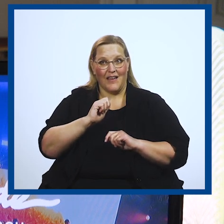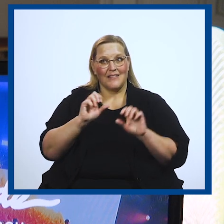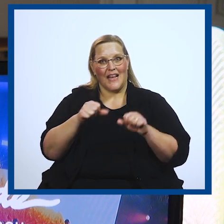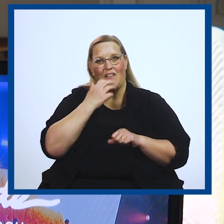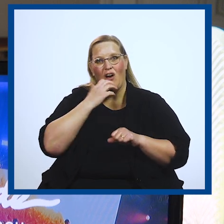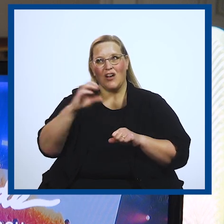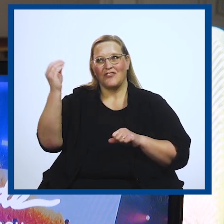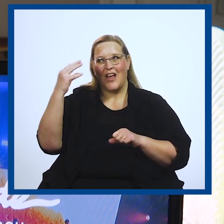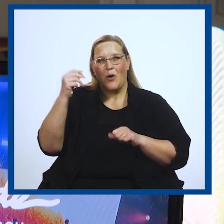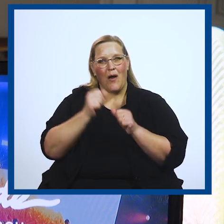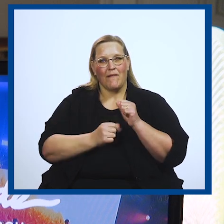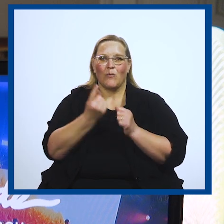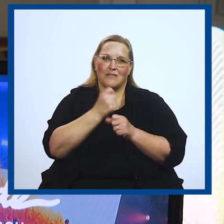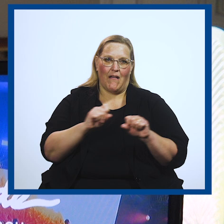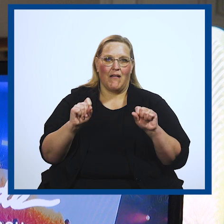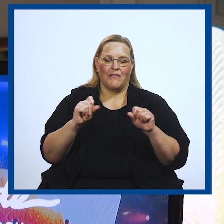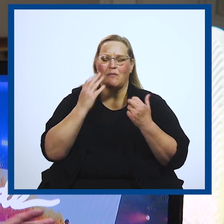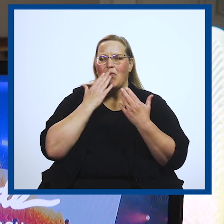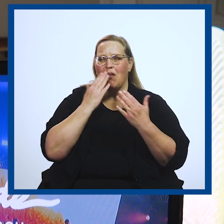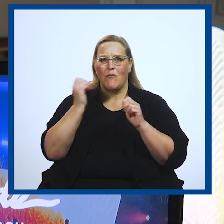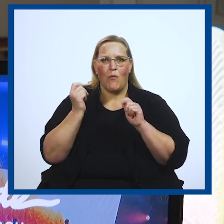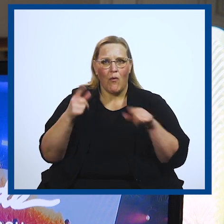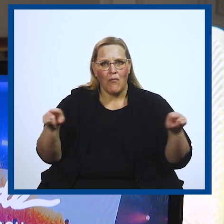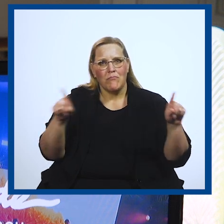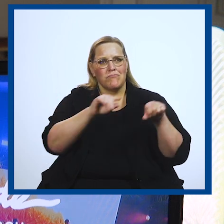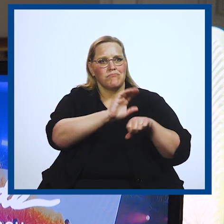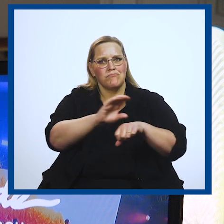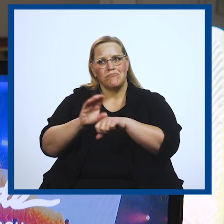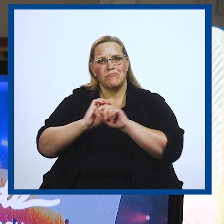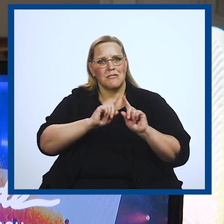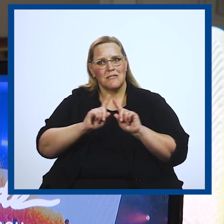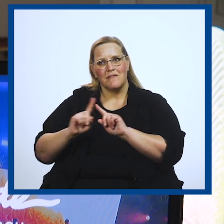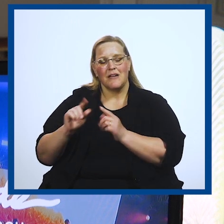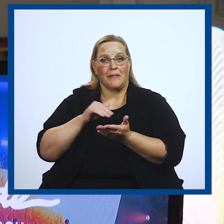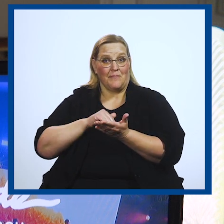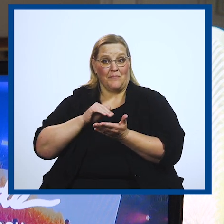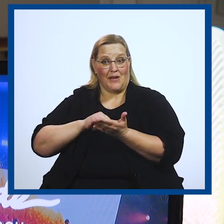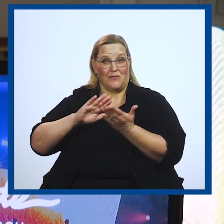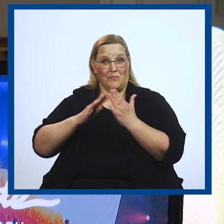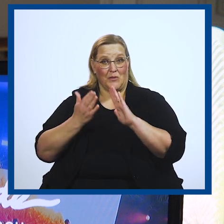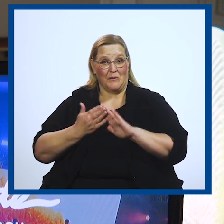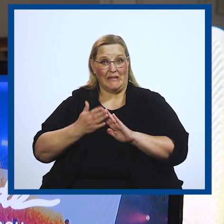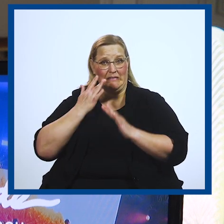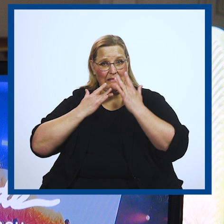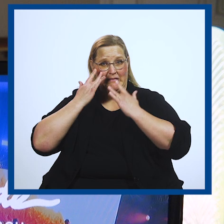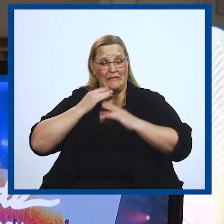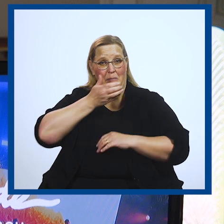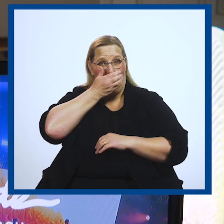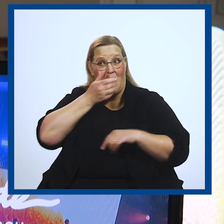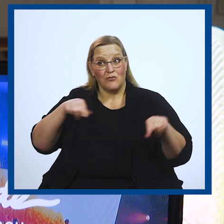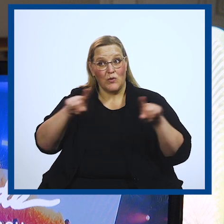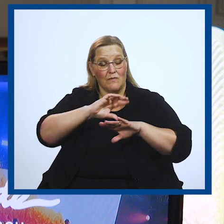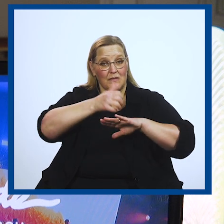which keeps everybody safe. Thank you to everybody across all campuses. The medical community has needed masks. You all have set up shops